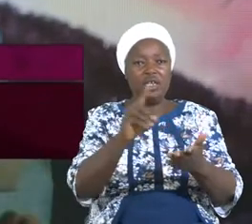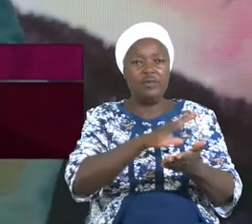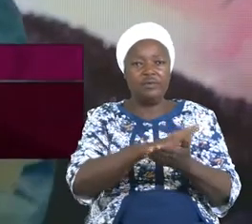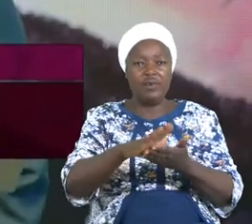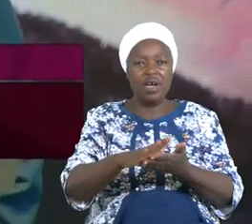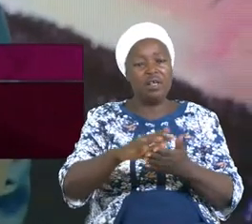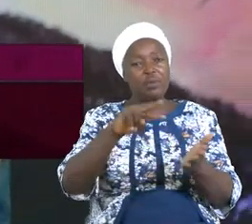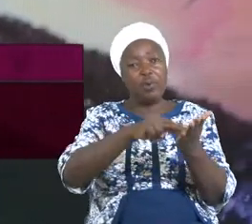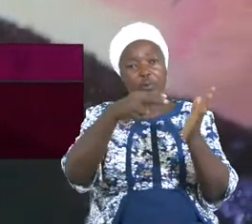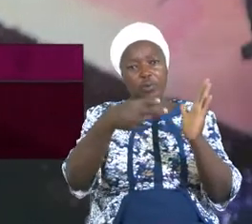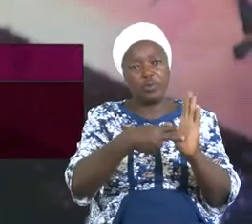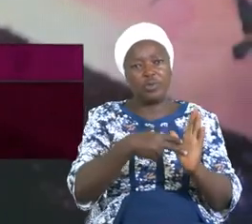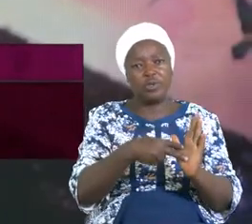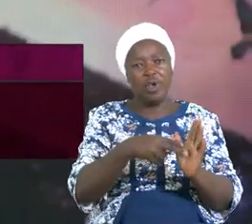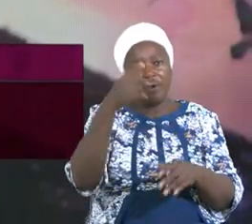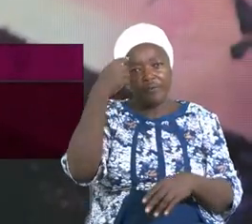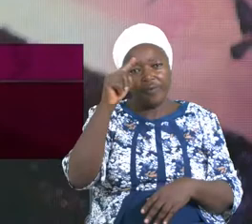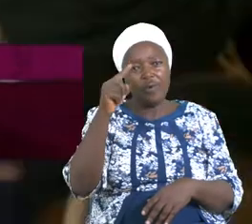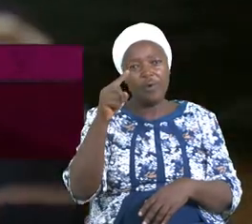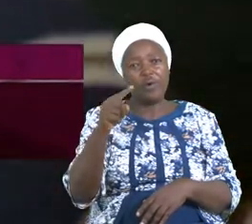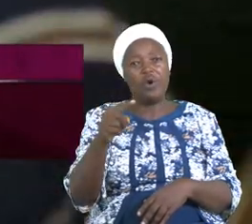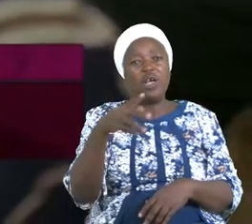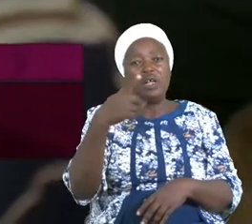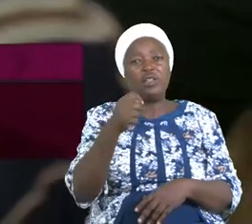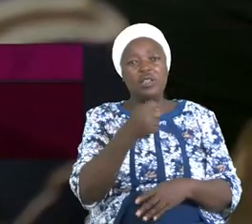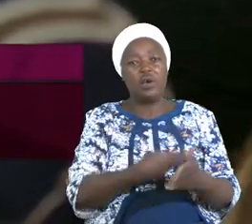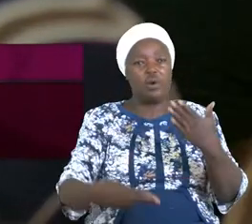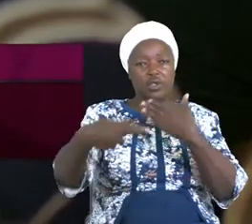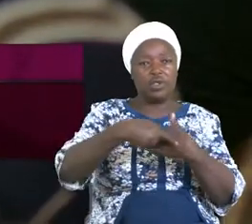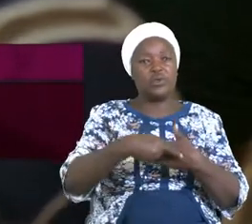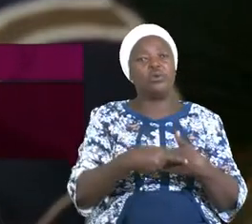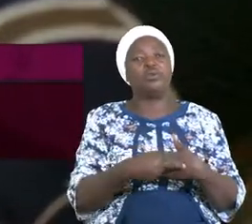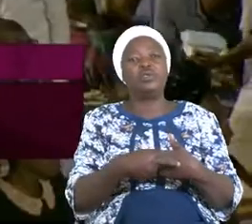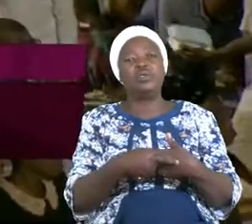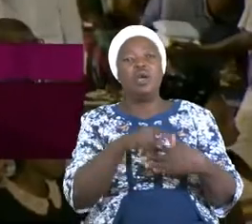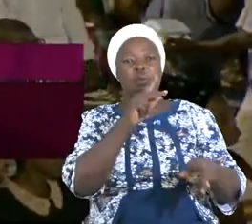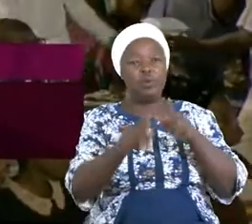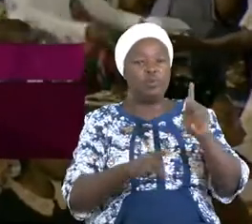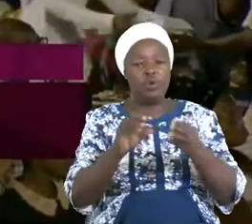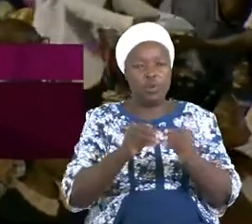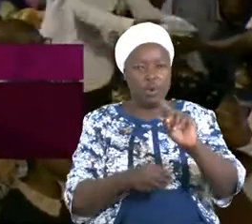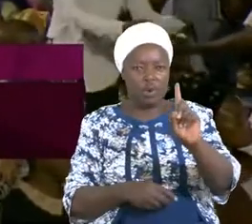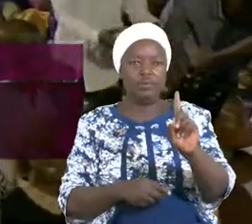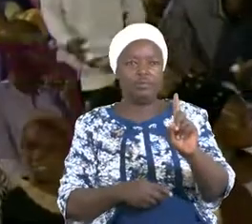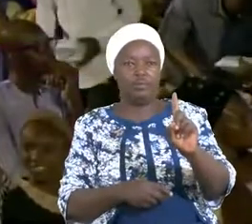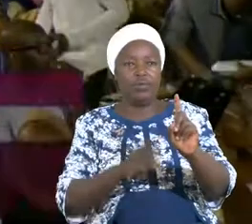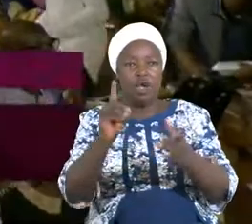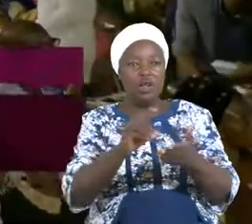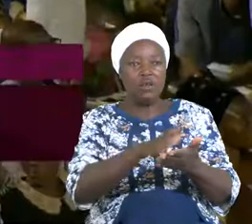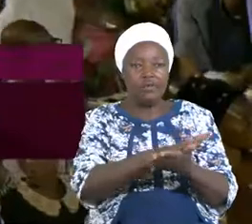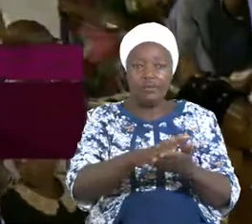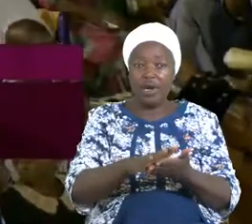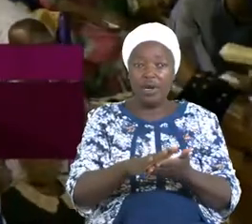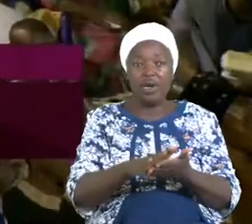purpose for the restored states. Look at number one, divine